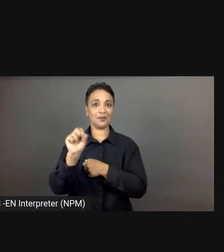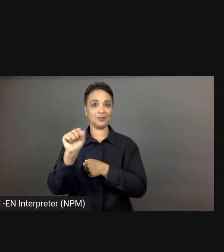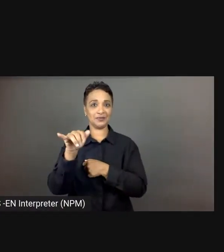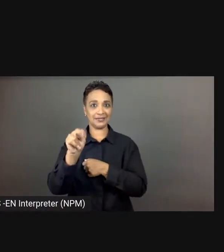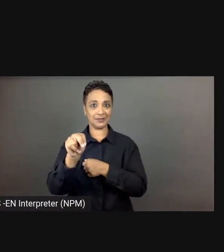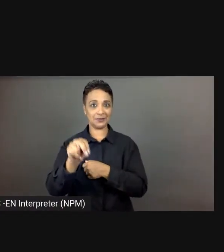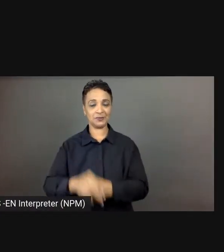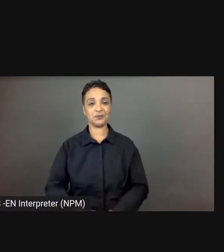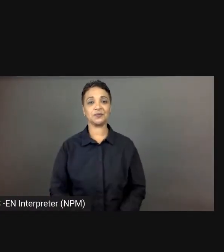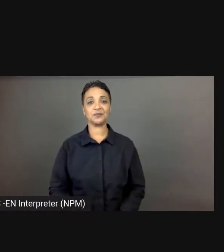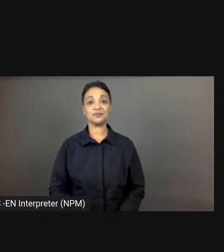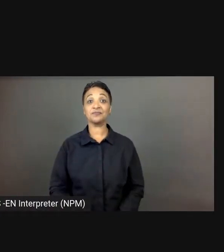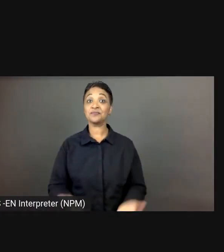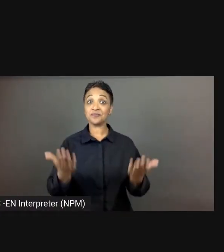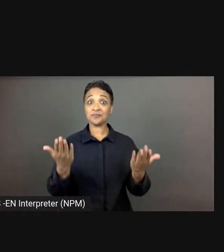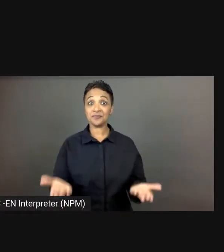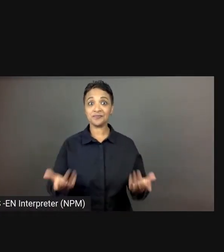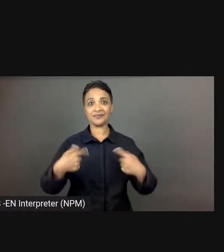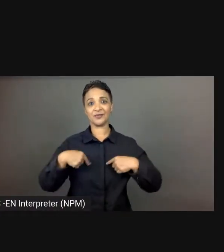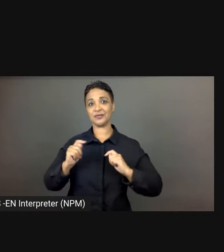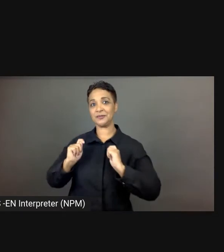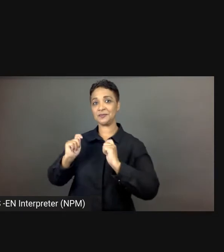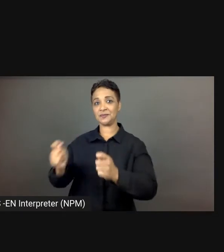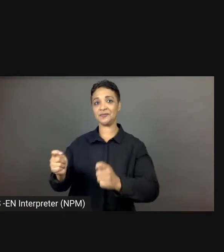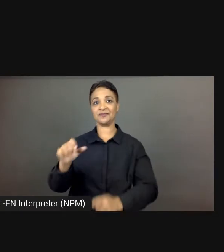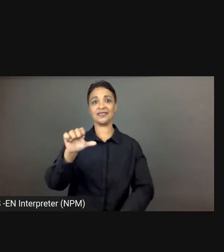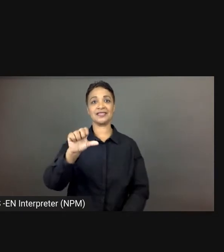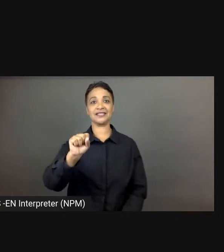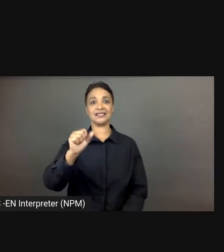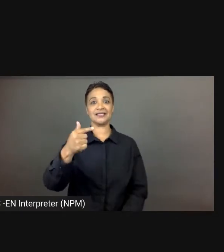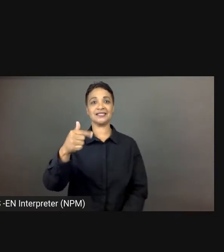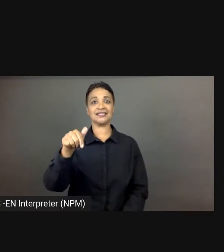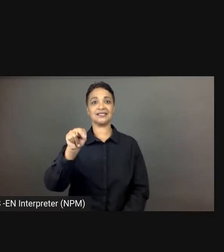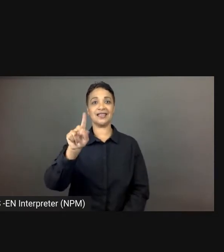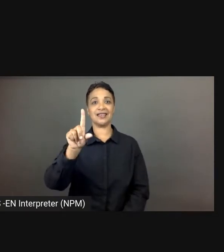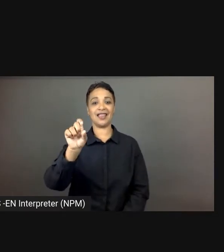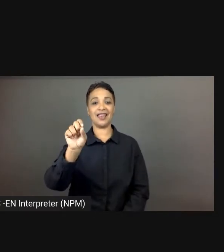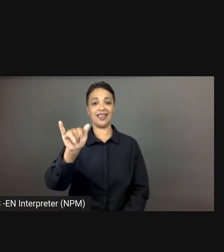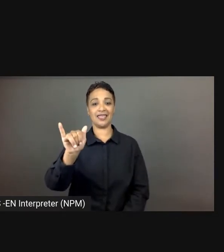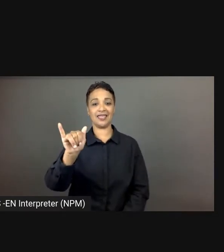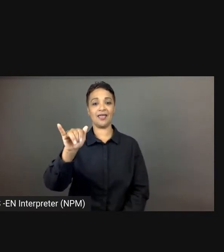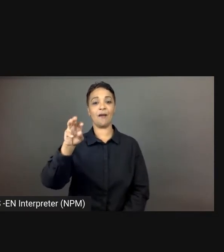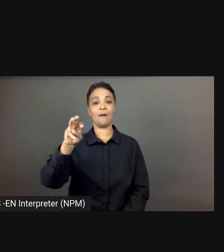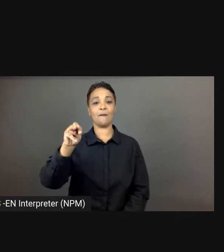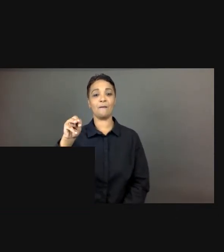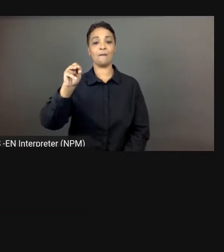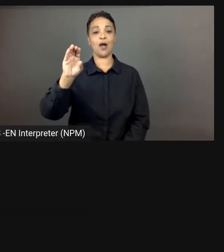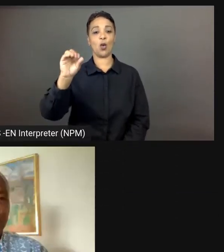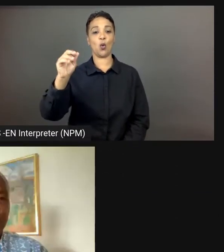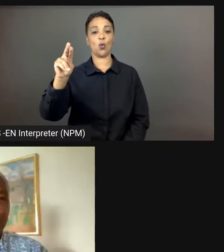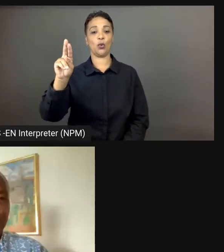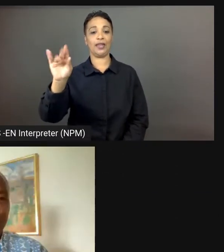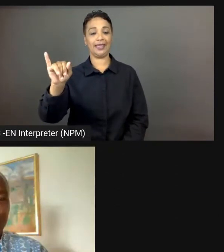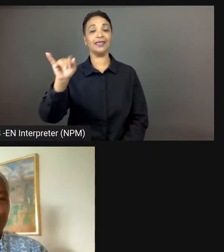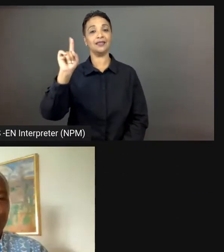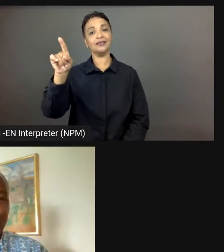And we are now delighted to hand over to Stanley Nyoni, our MC and moderator, to welcome you to the conference.